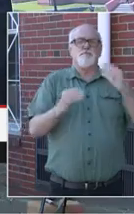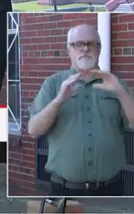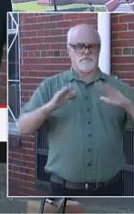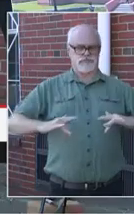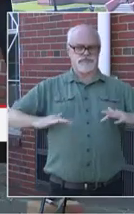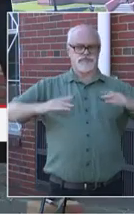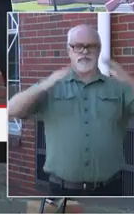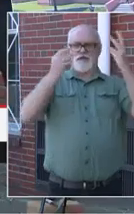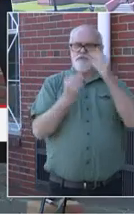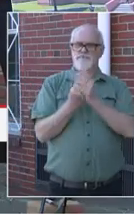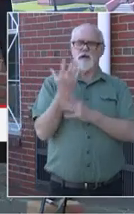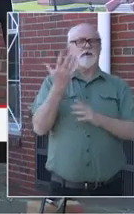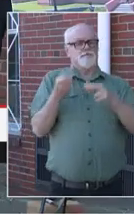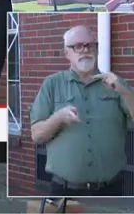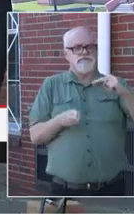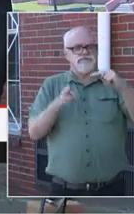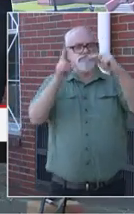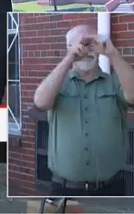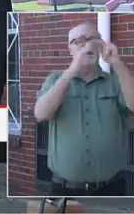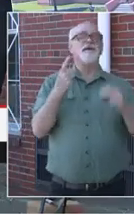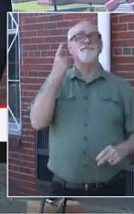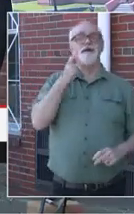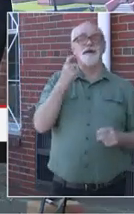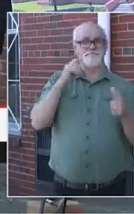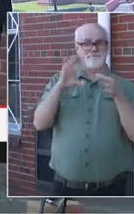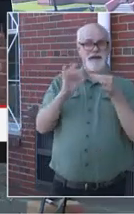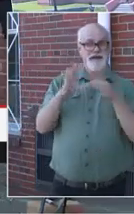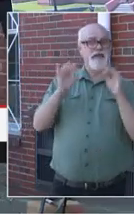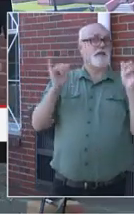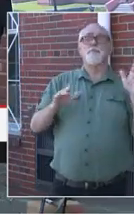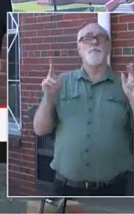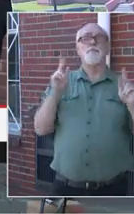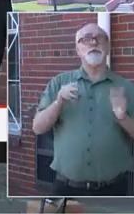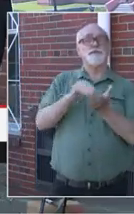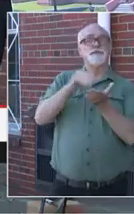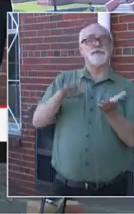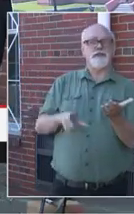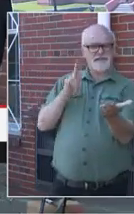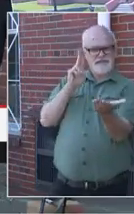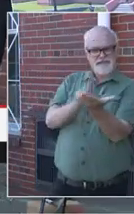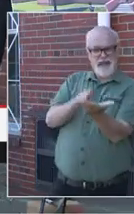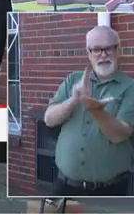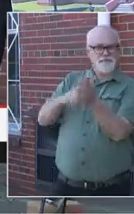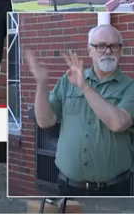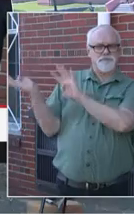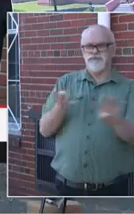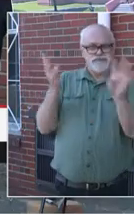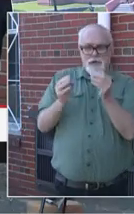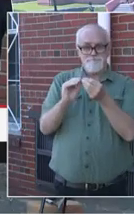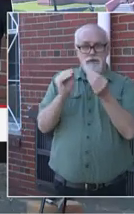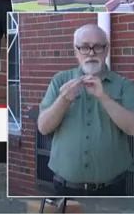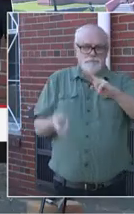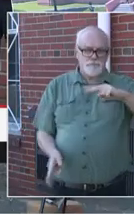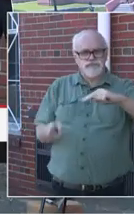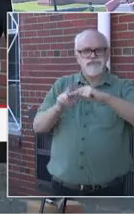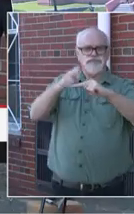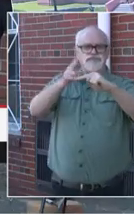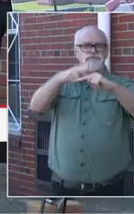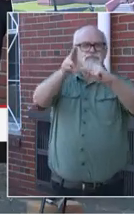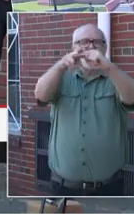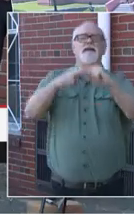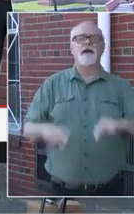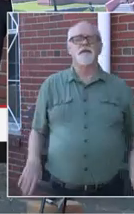is up and many other things are up. One thing he did not mention, I don't know, is our performance,